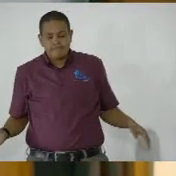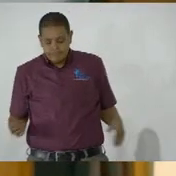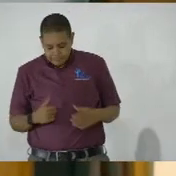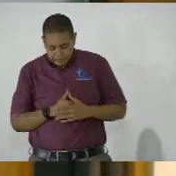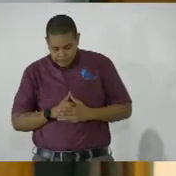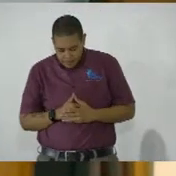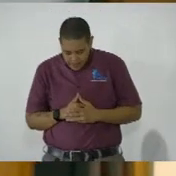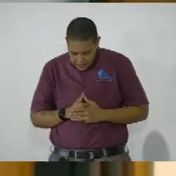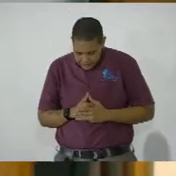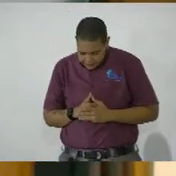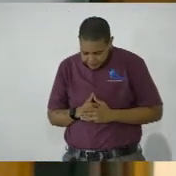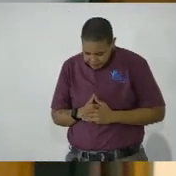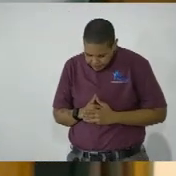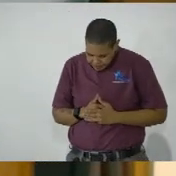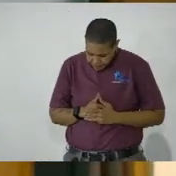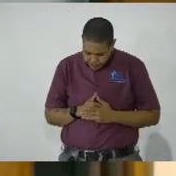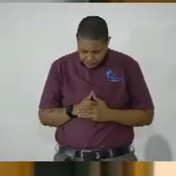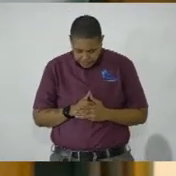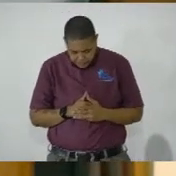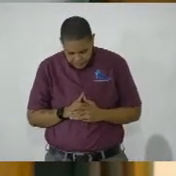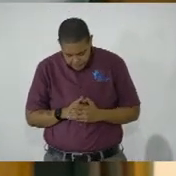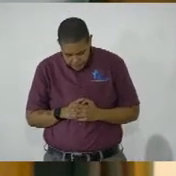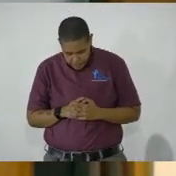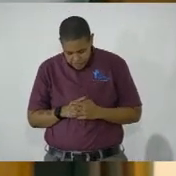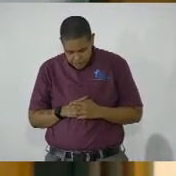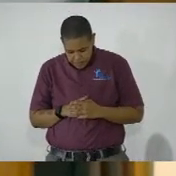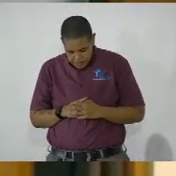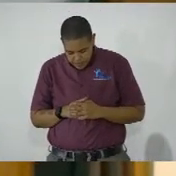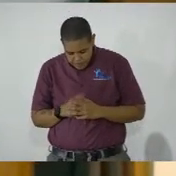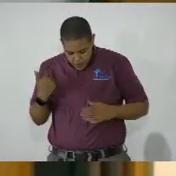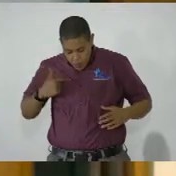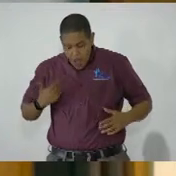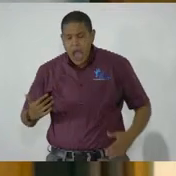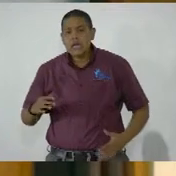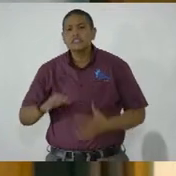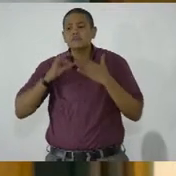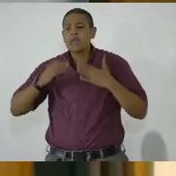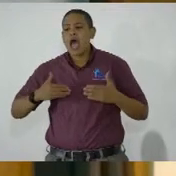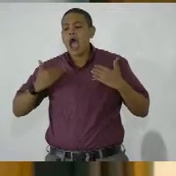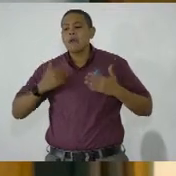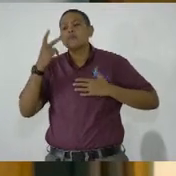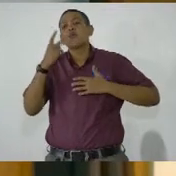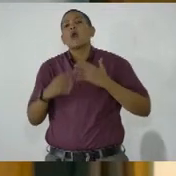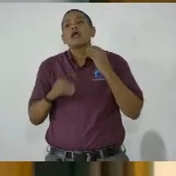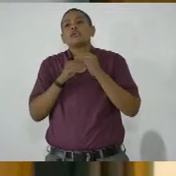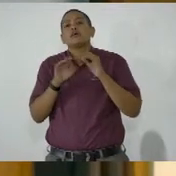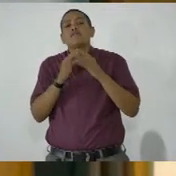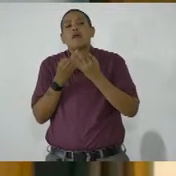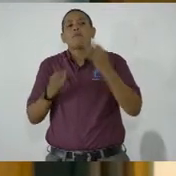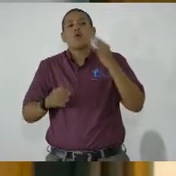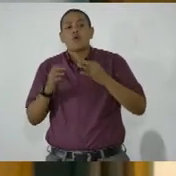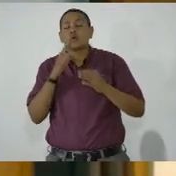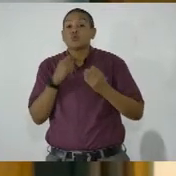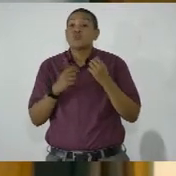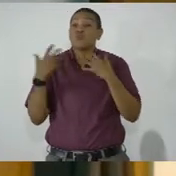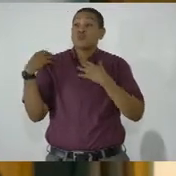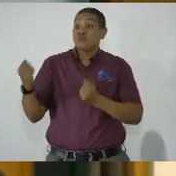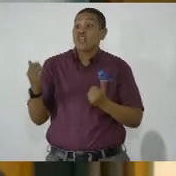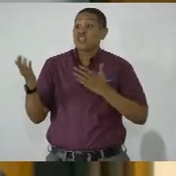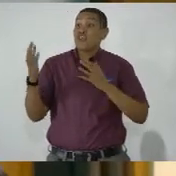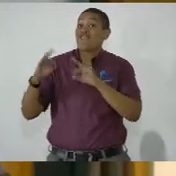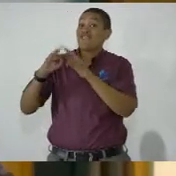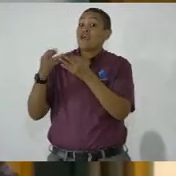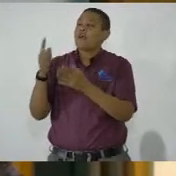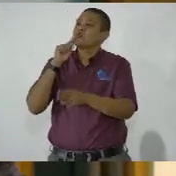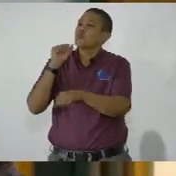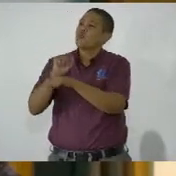Speaker, we are especially proud of the addition of these two family courts, which will strengthen our services to families as we work